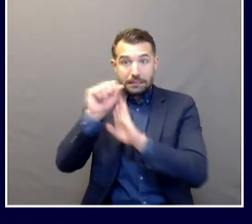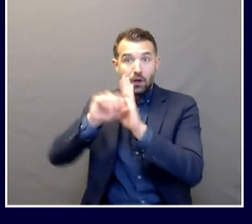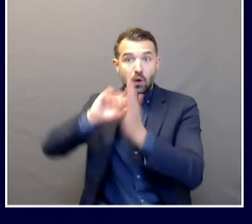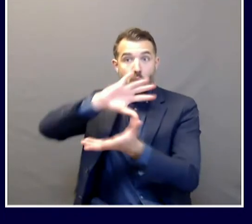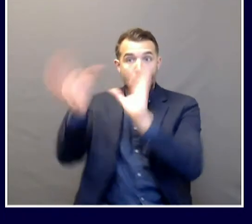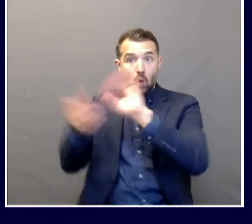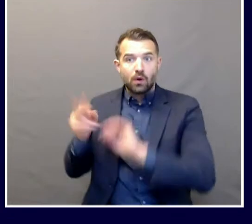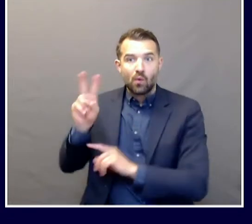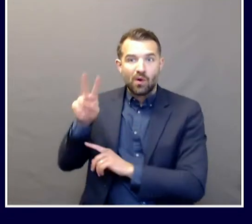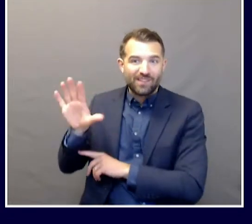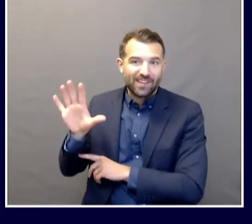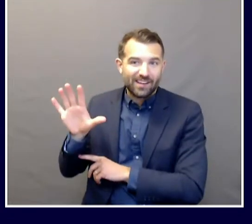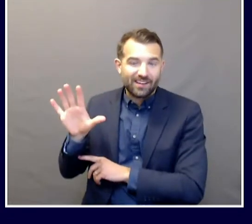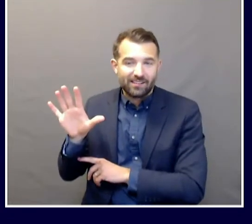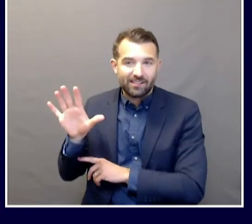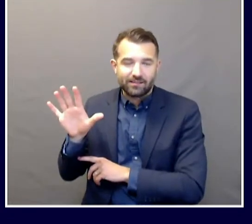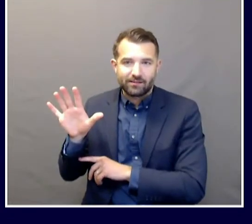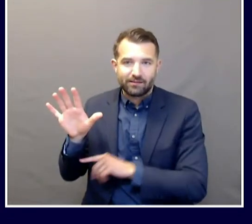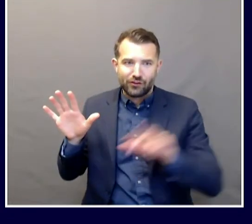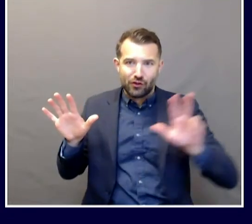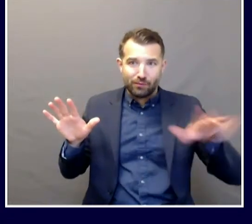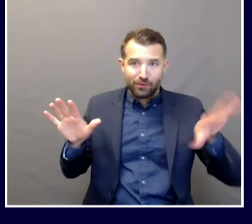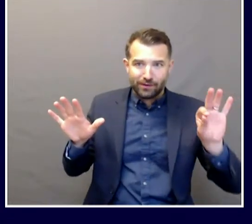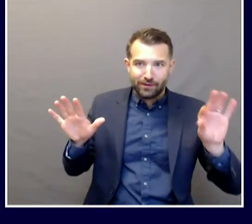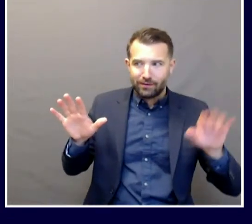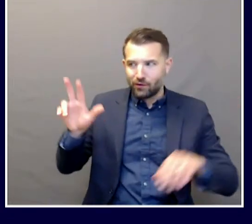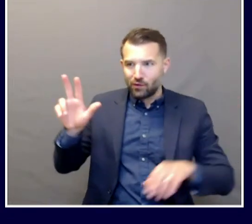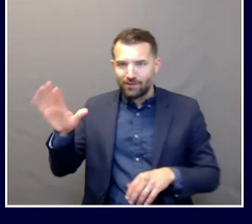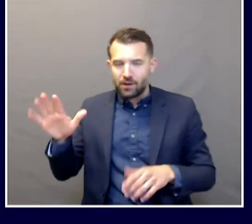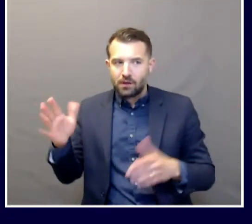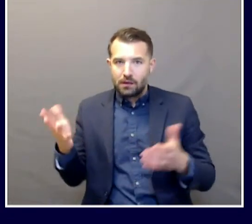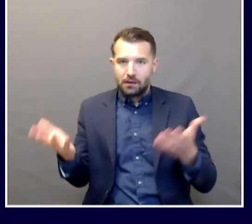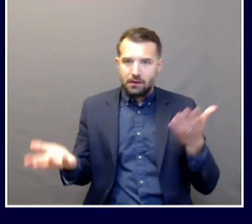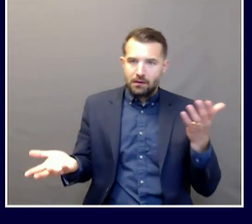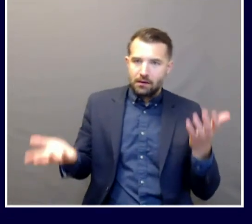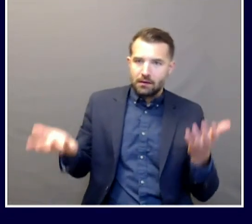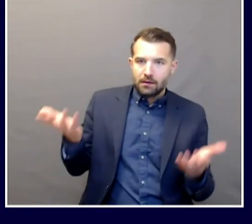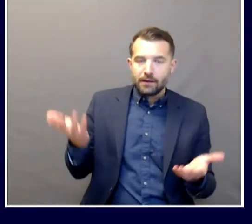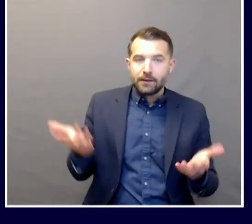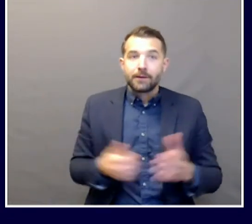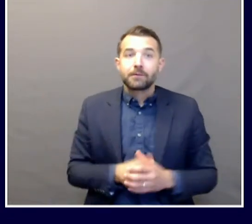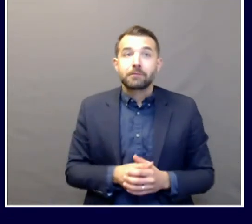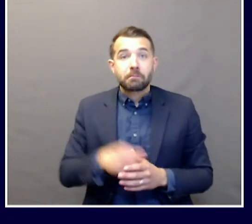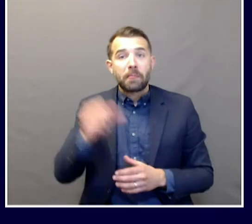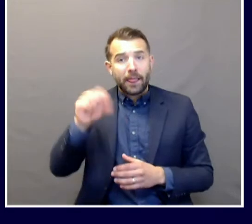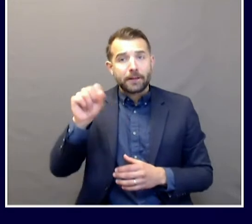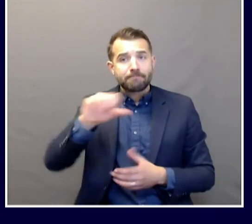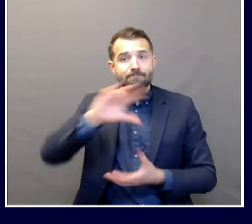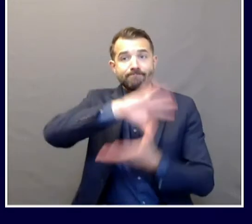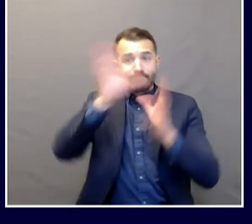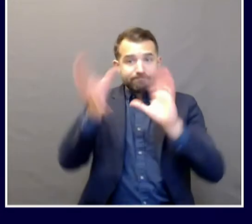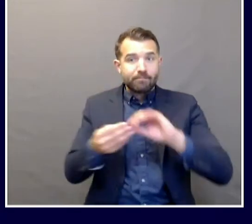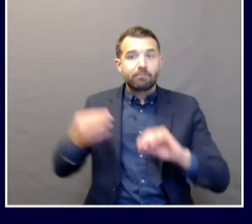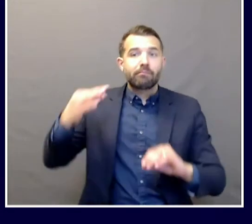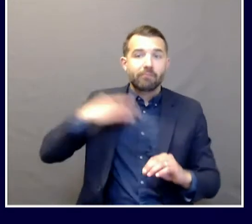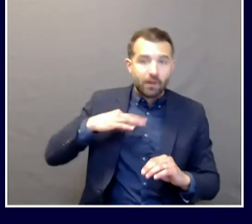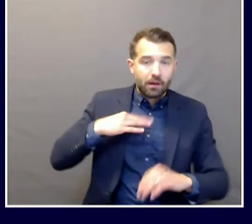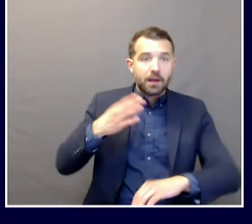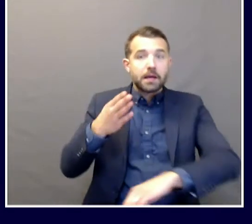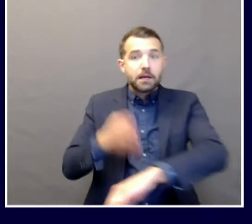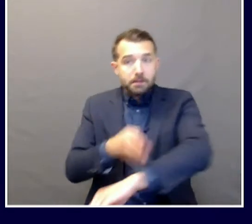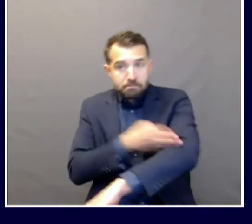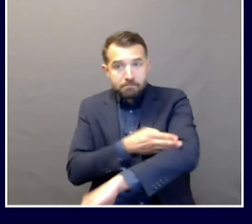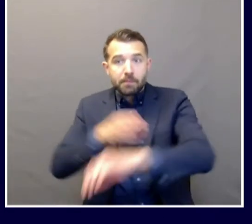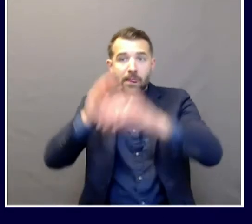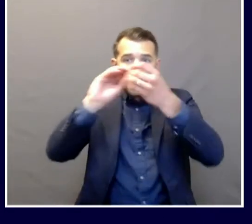state, we're overall heading in a better direction than 2 weeks ago, but there are still areas of concern. There's